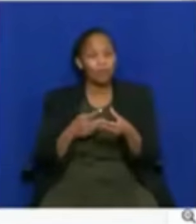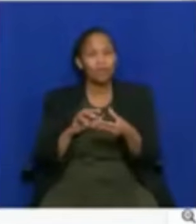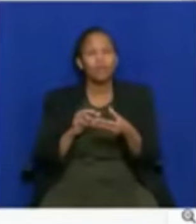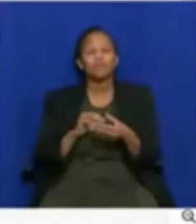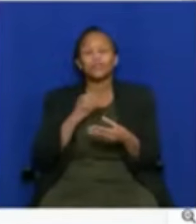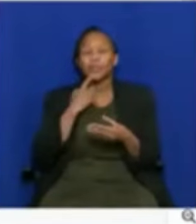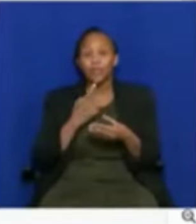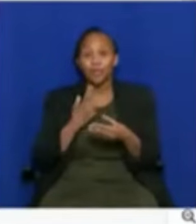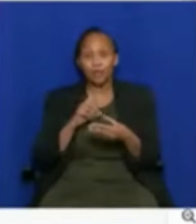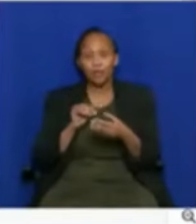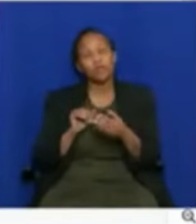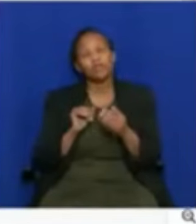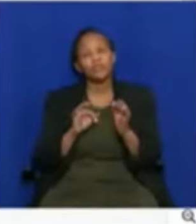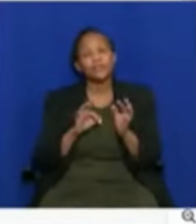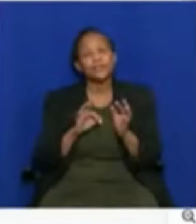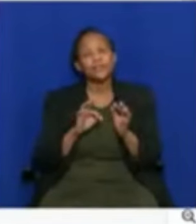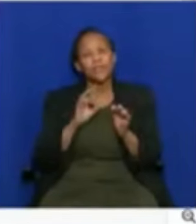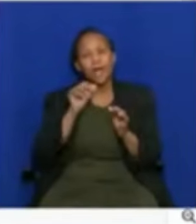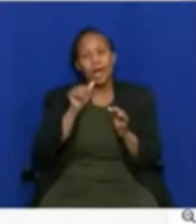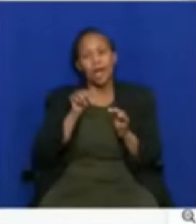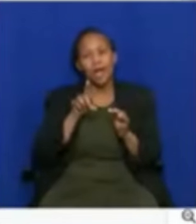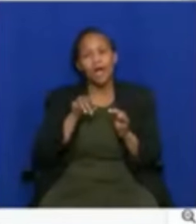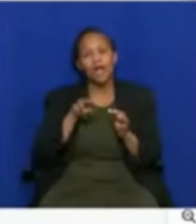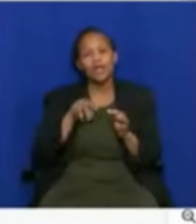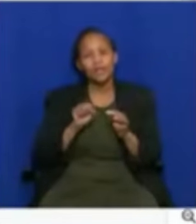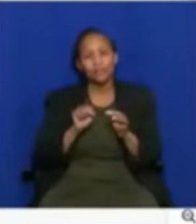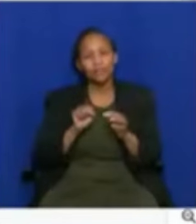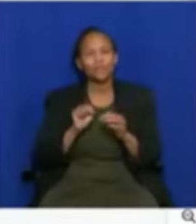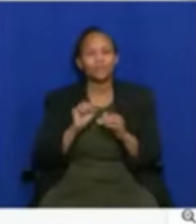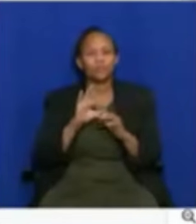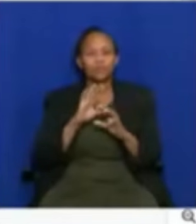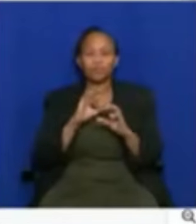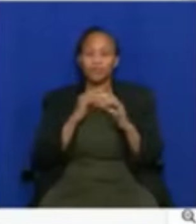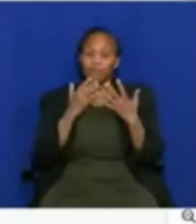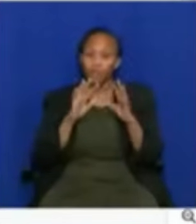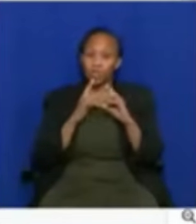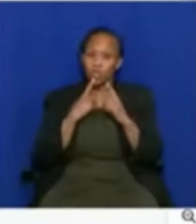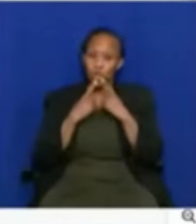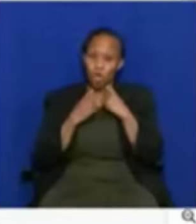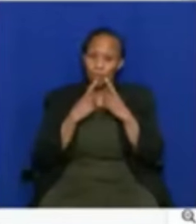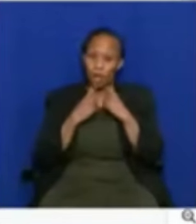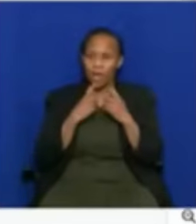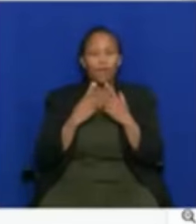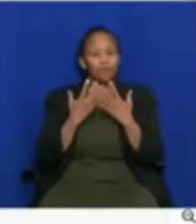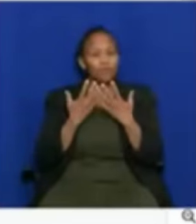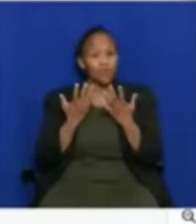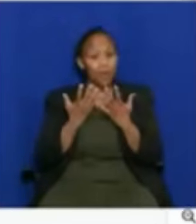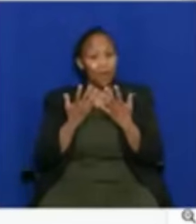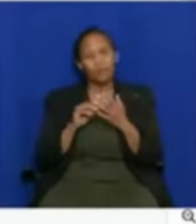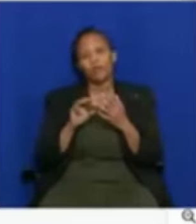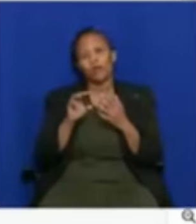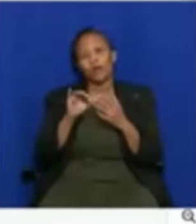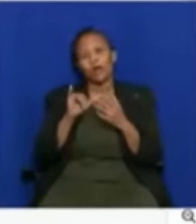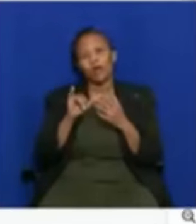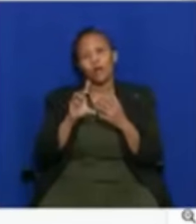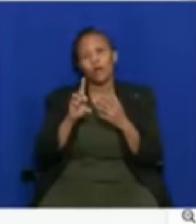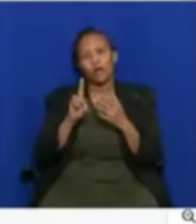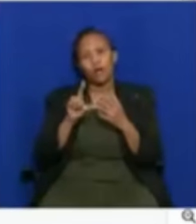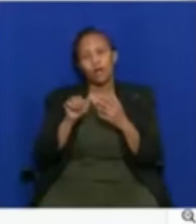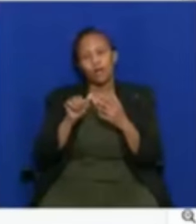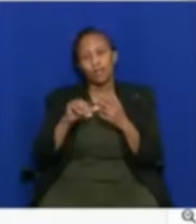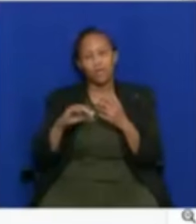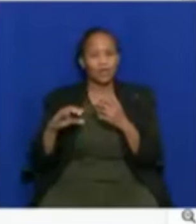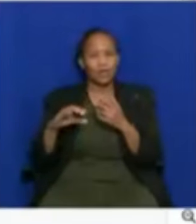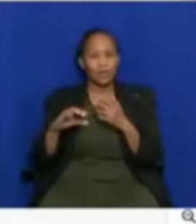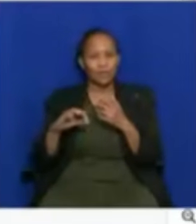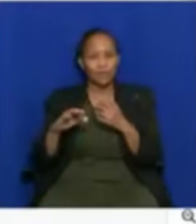complaint to IDEC, specifically to the ID. You note that.